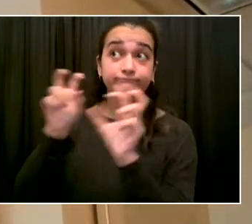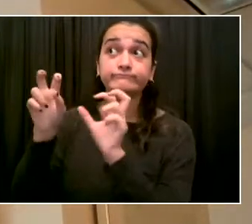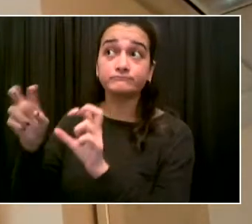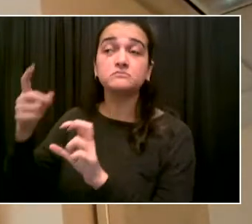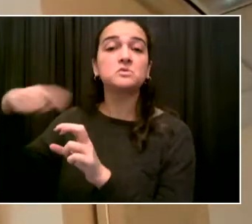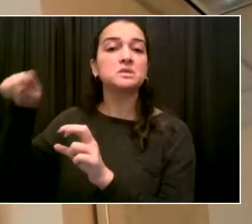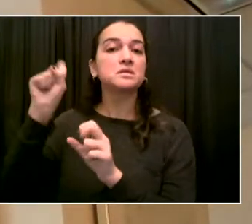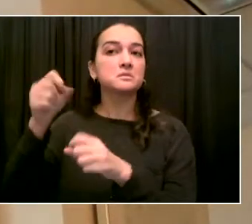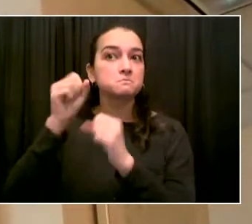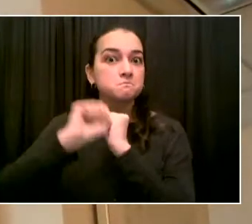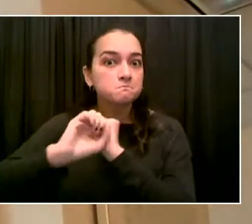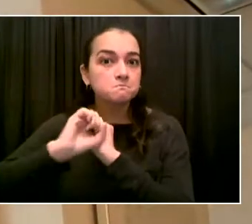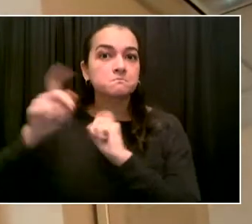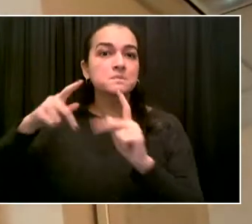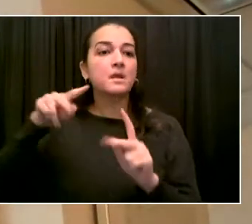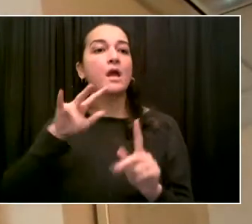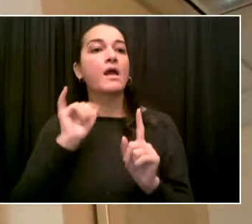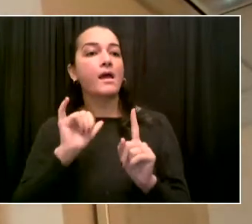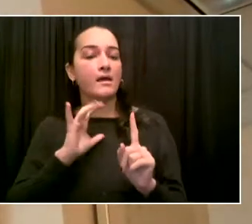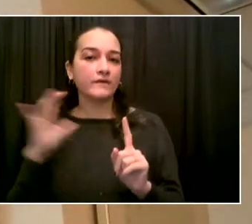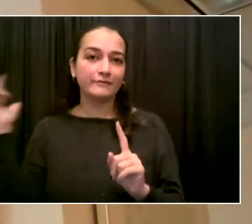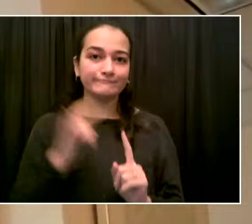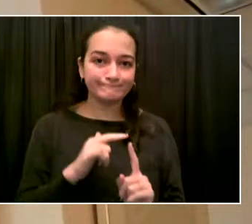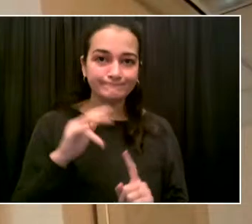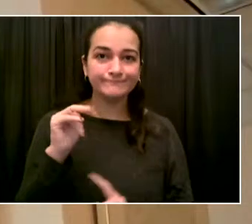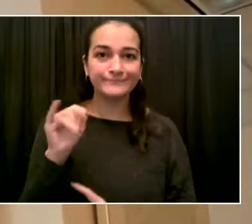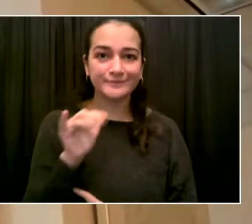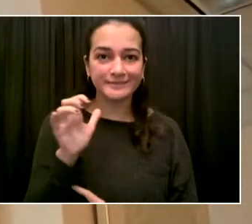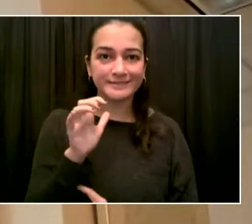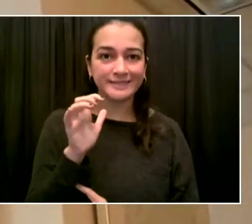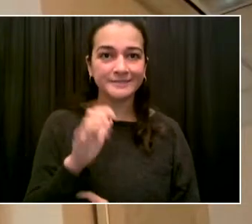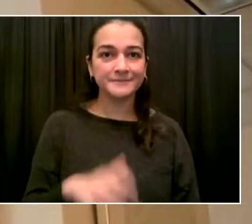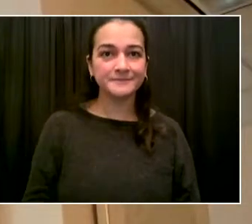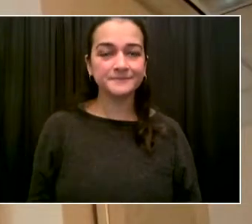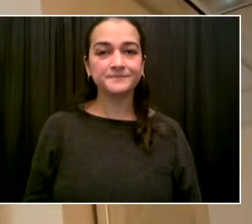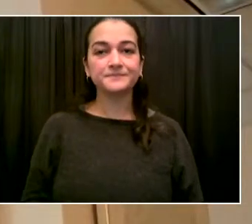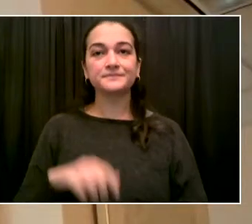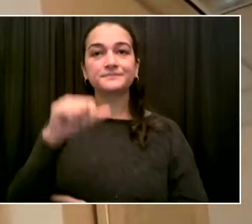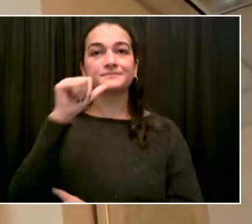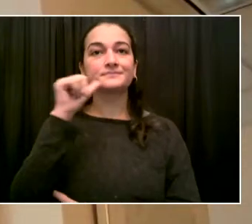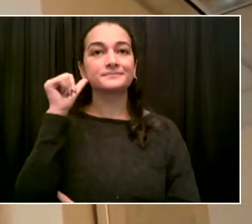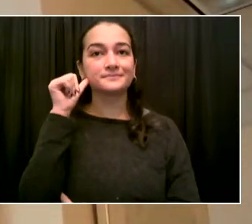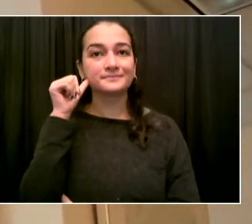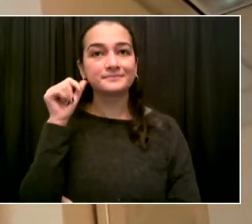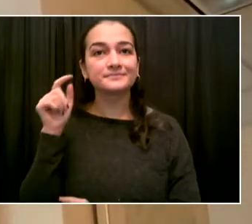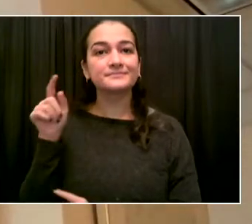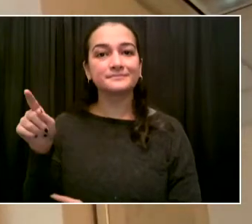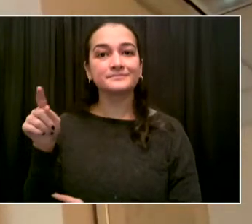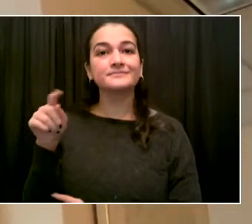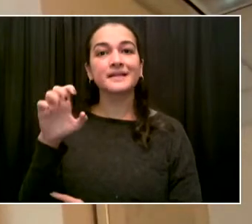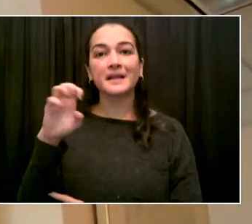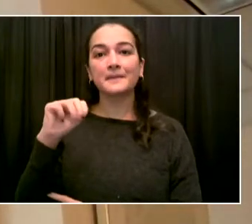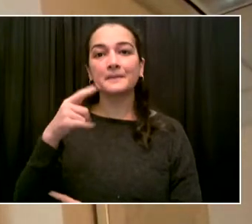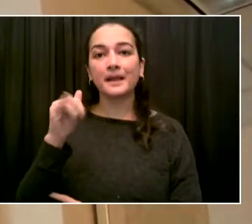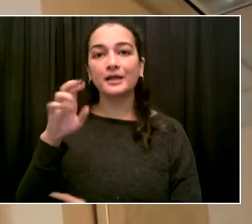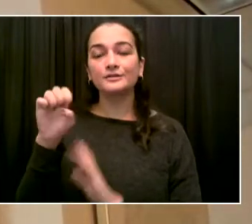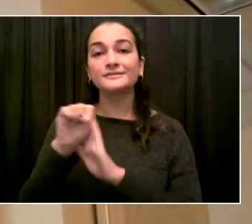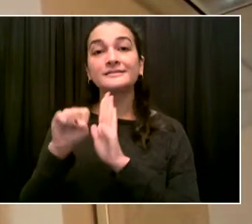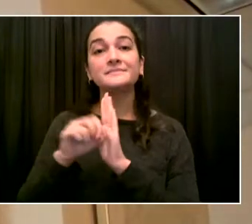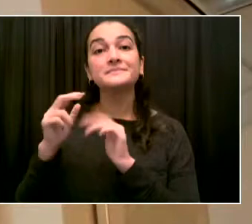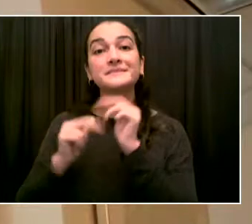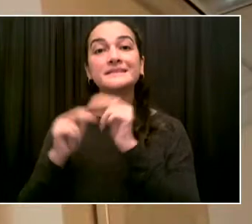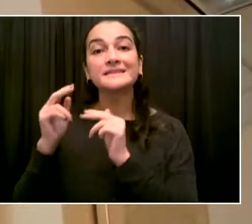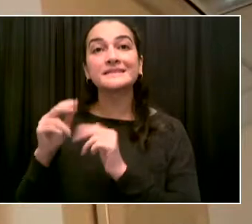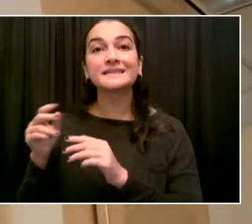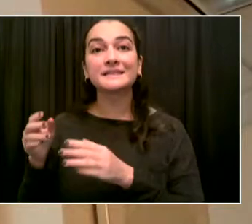Building to light the Empire State Building in the colors of the British flag. So hopefully a lot of folks were able to see that, commemorating this important milestone in